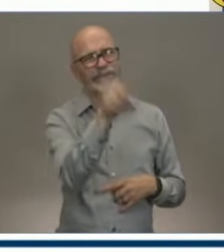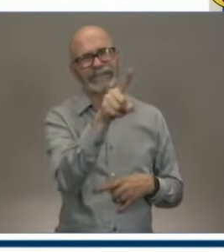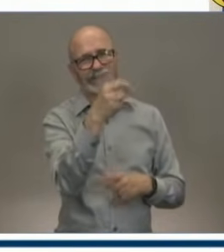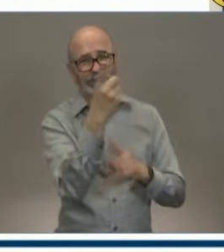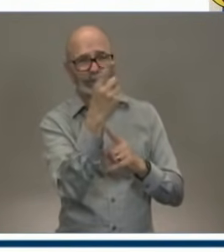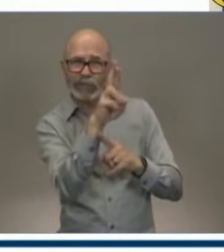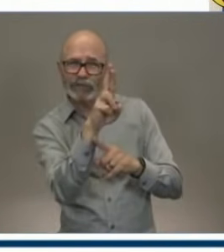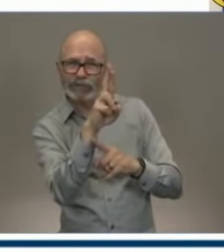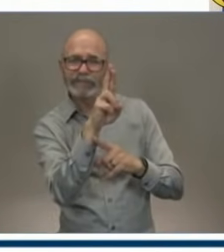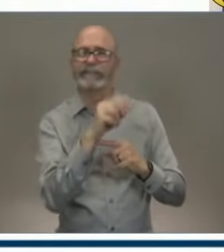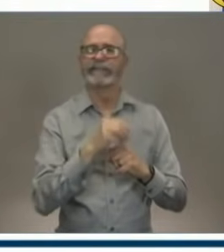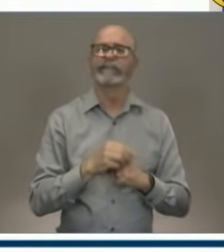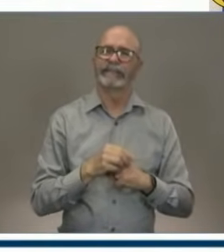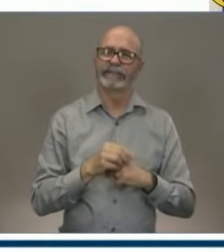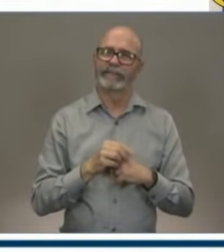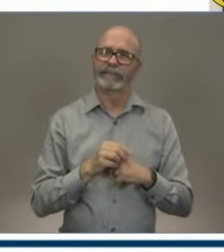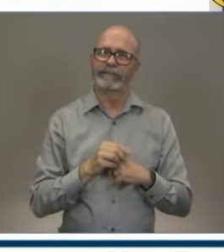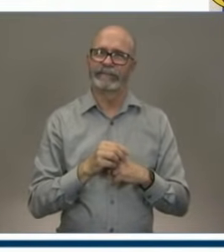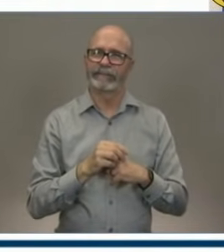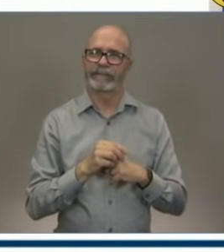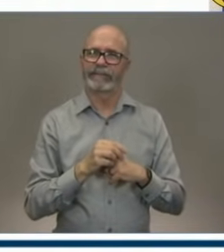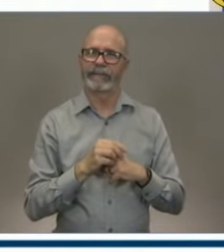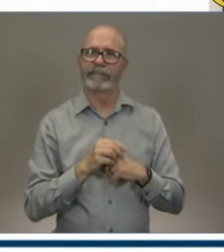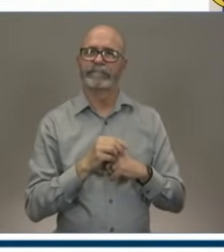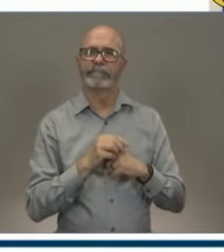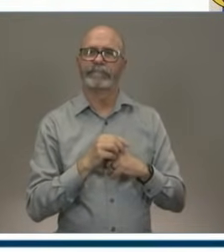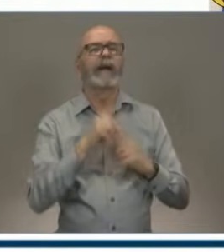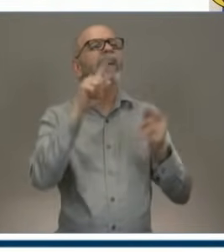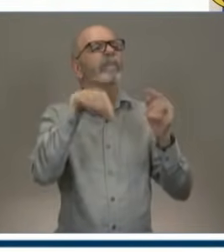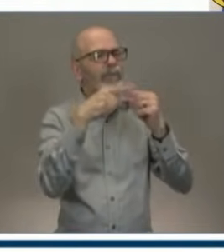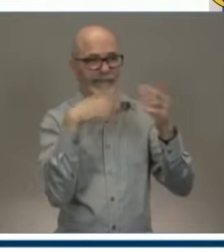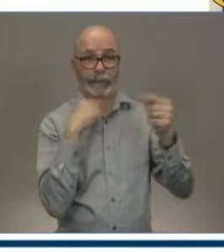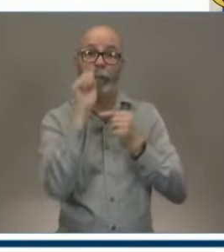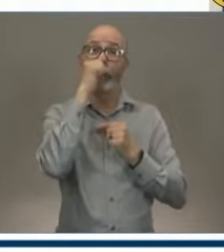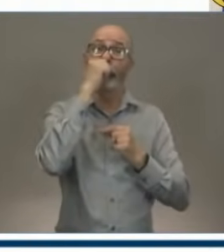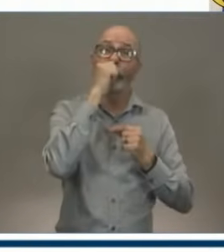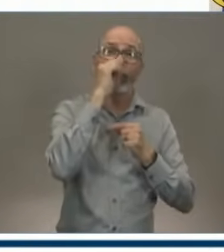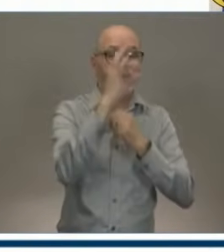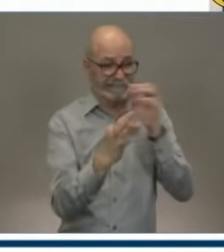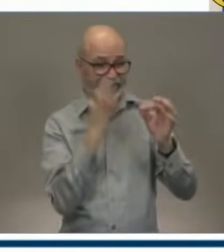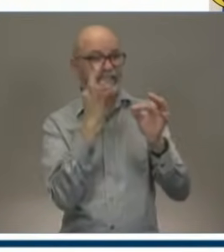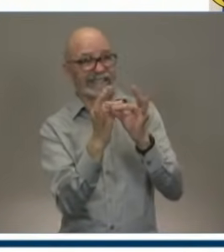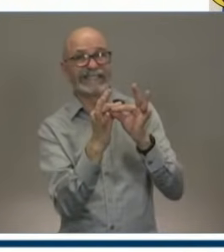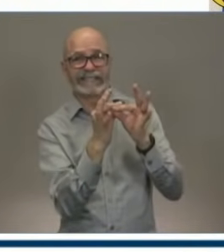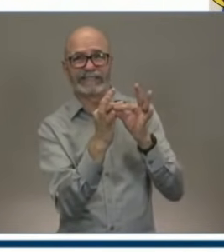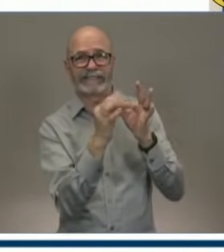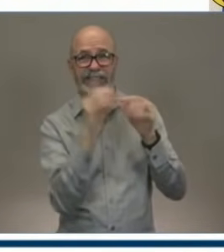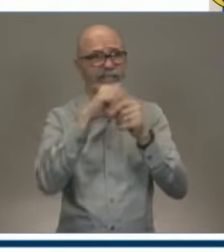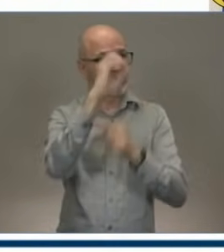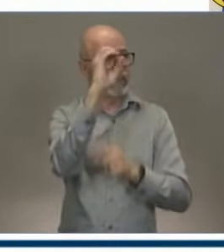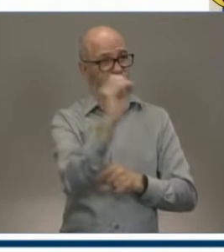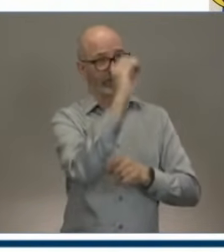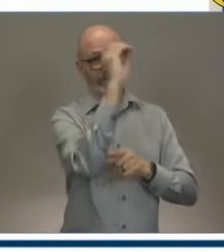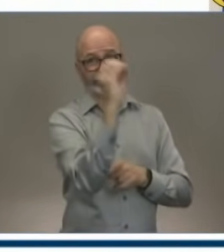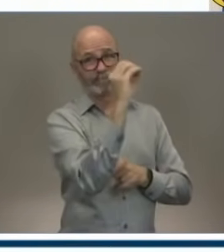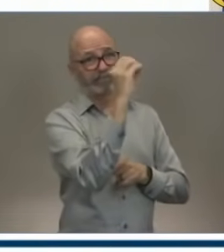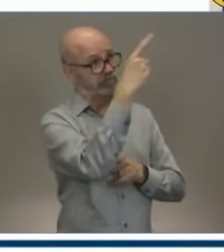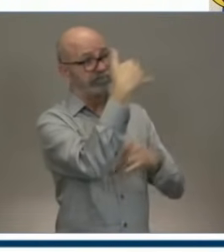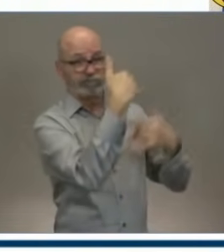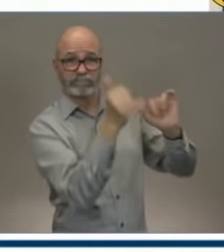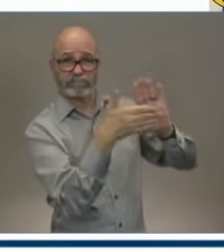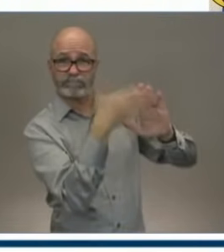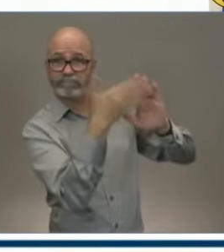Strang about the testing that we were going to do for Ontario. Are we still doing that, and how has that been